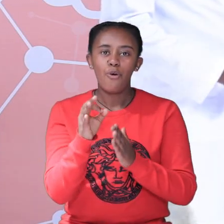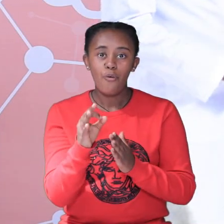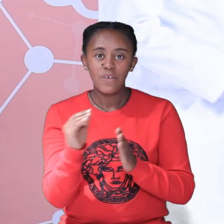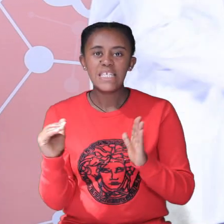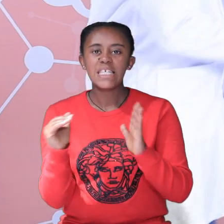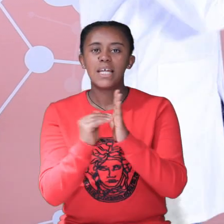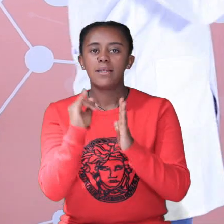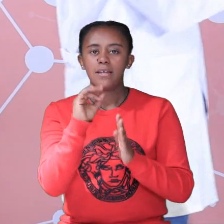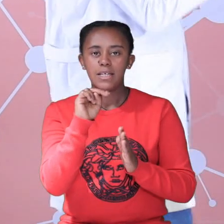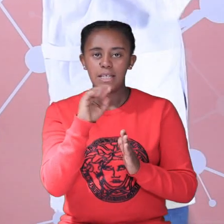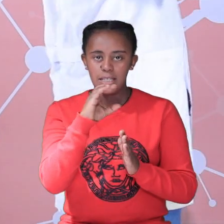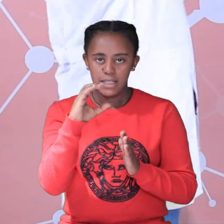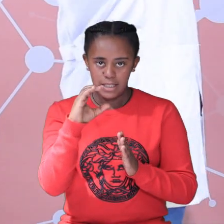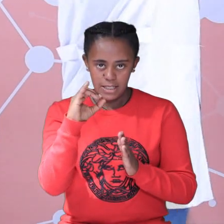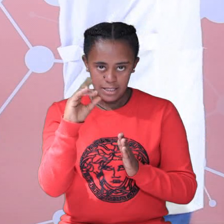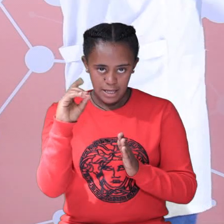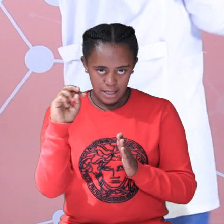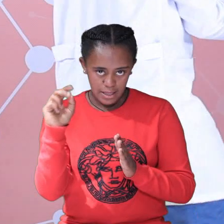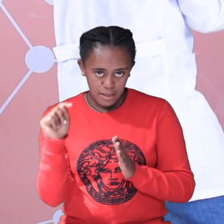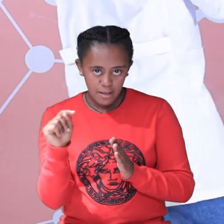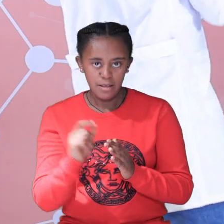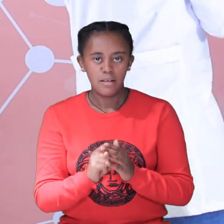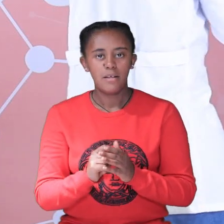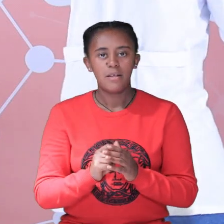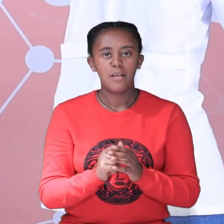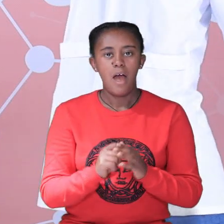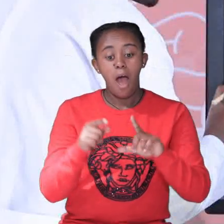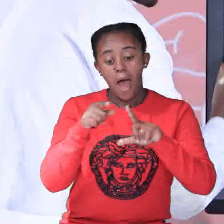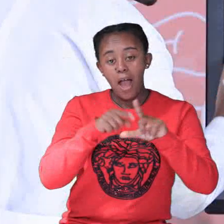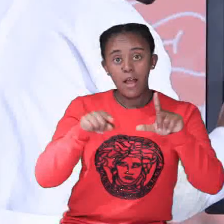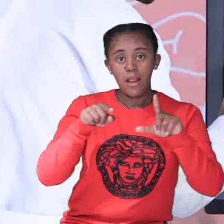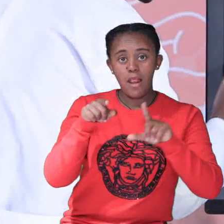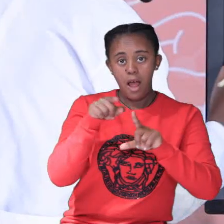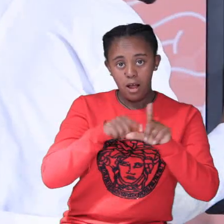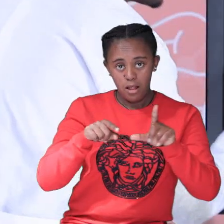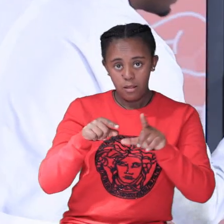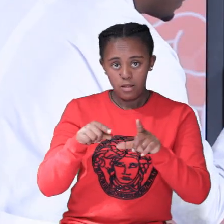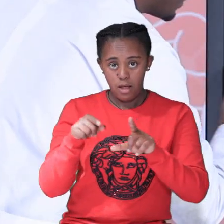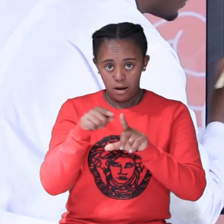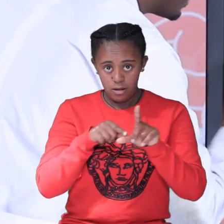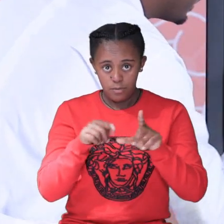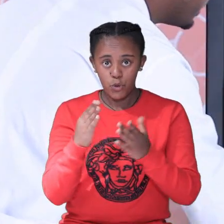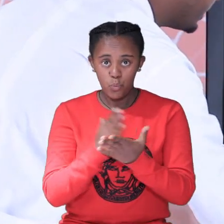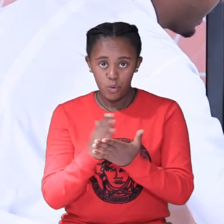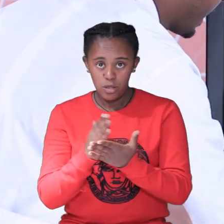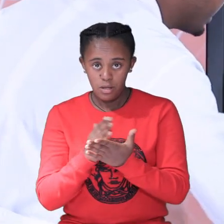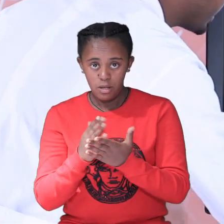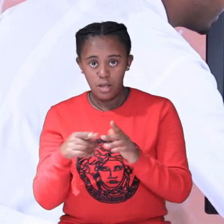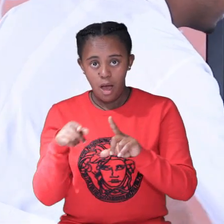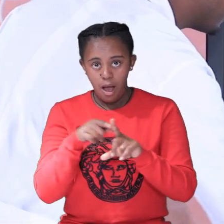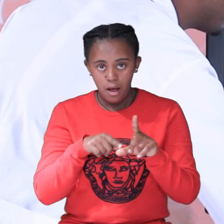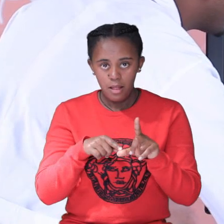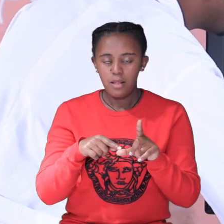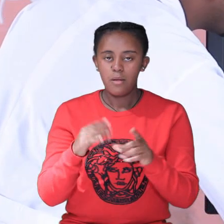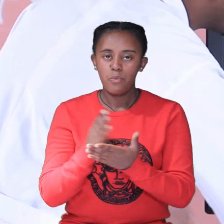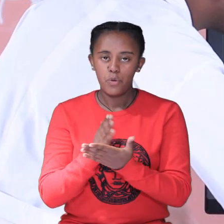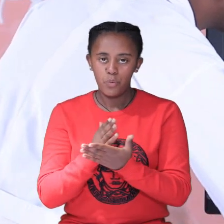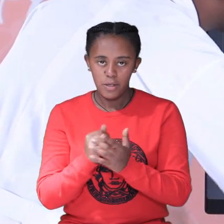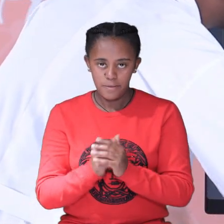The incident rays strikes on this surface or in this mirror. So this O